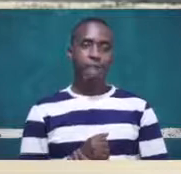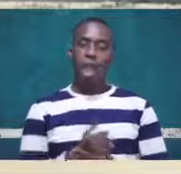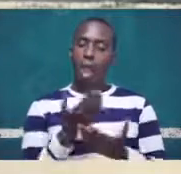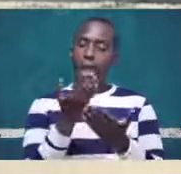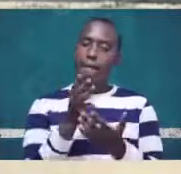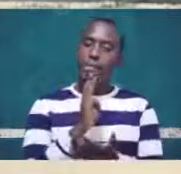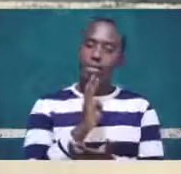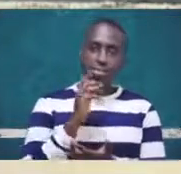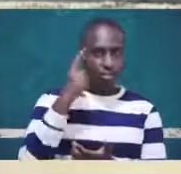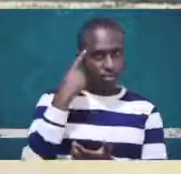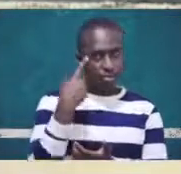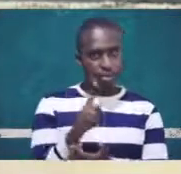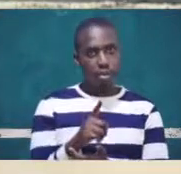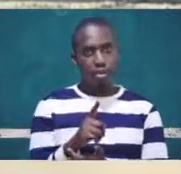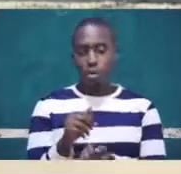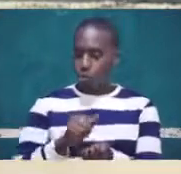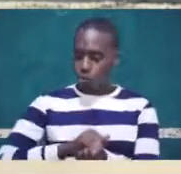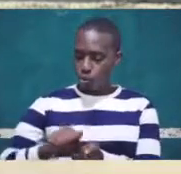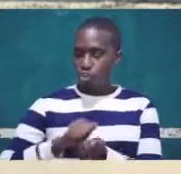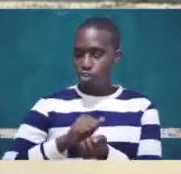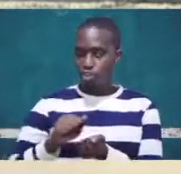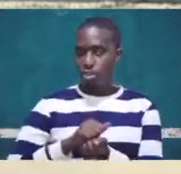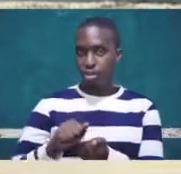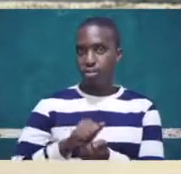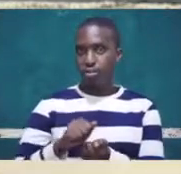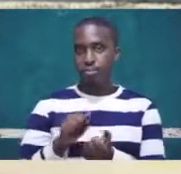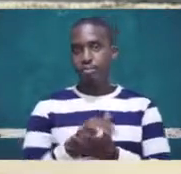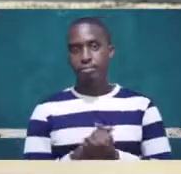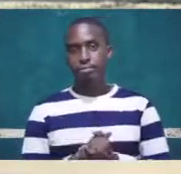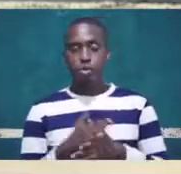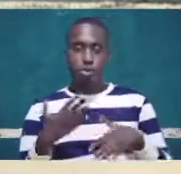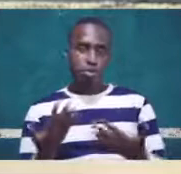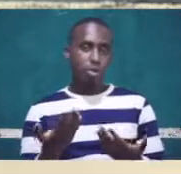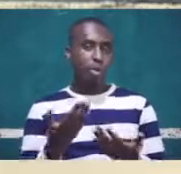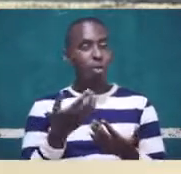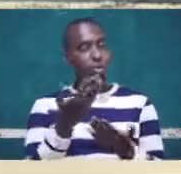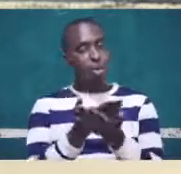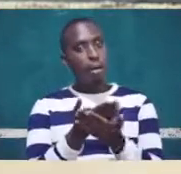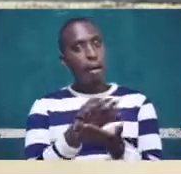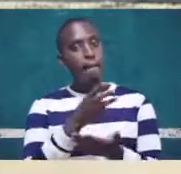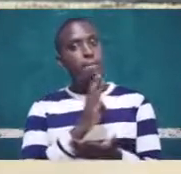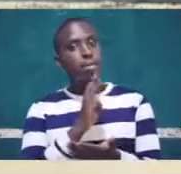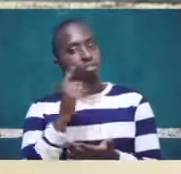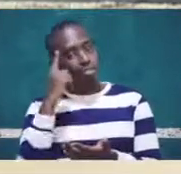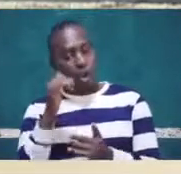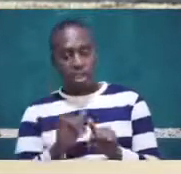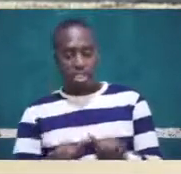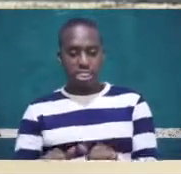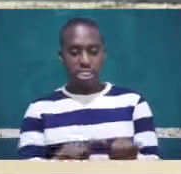water for washing. You may demand water for maybe